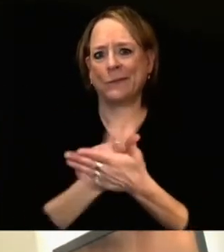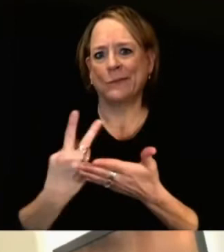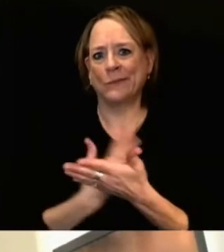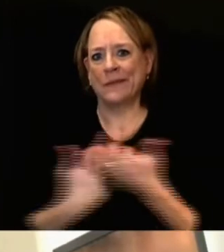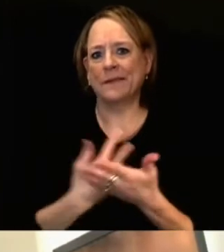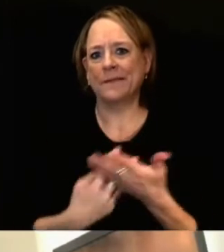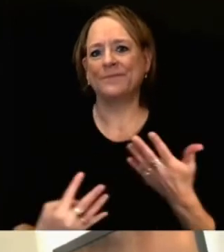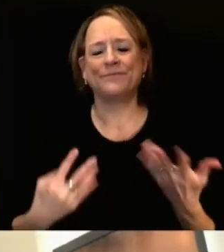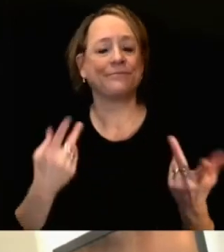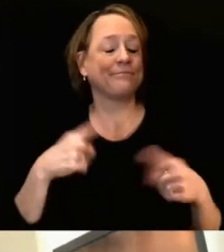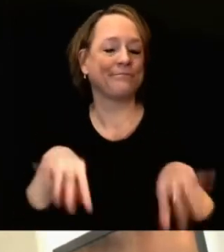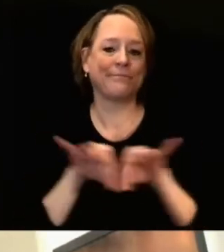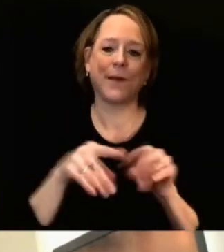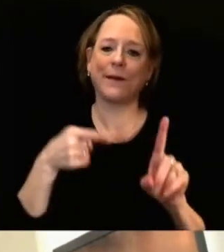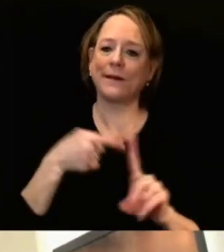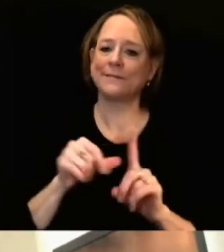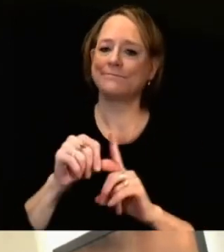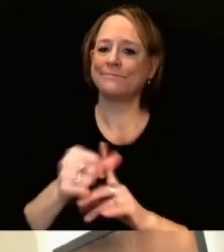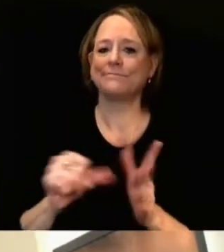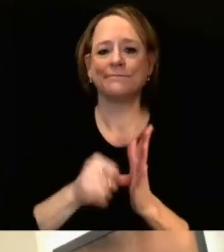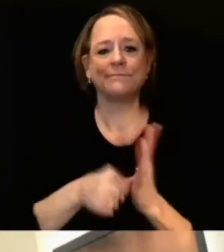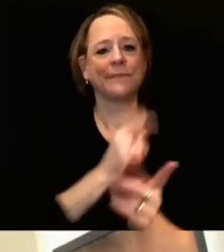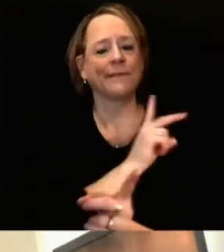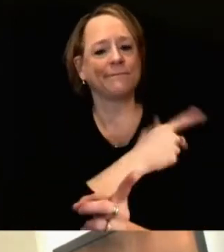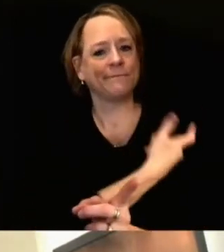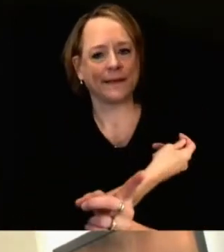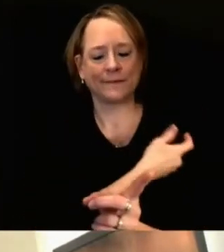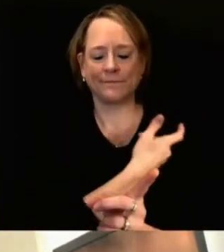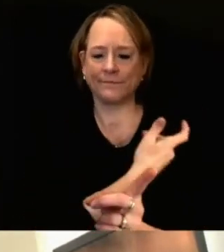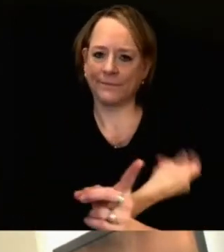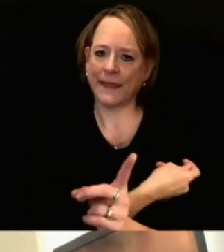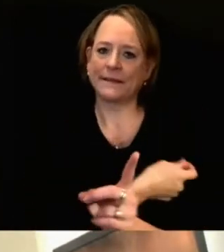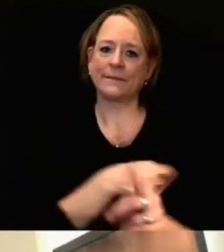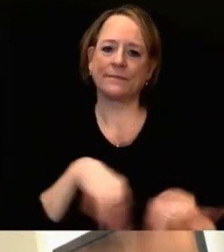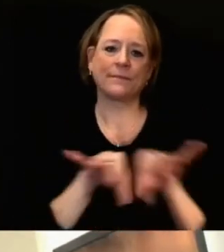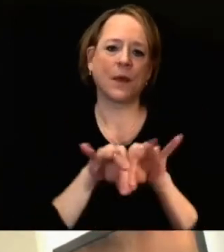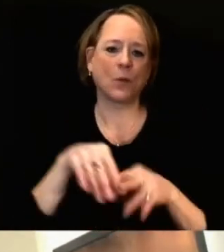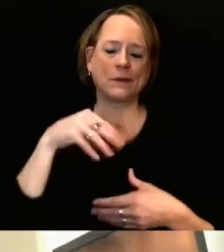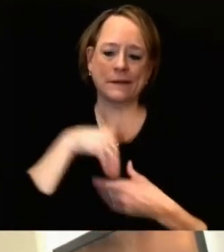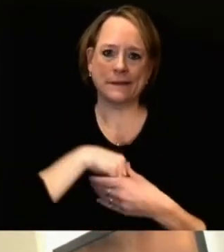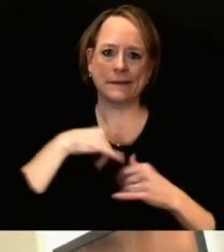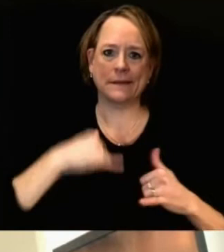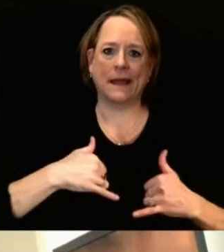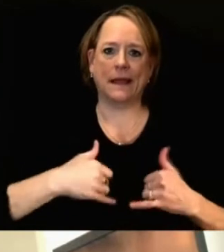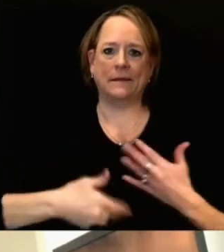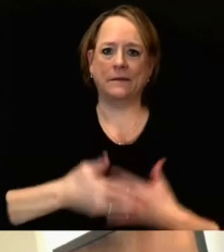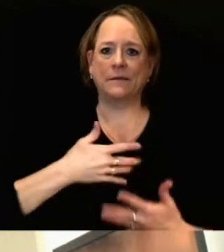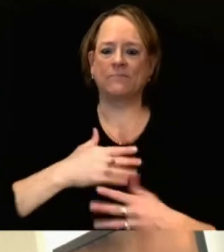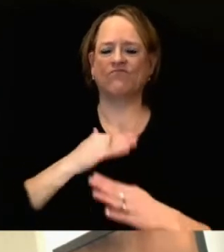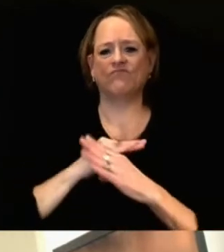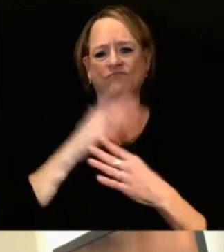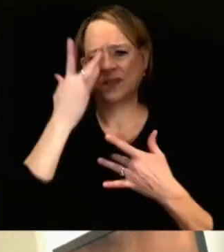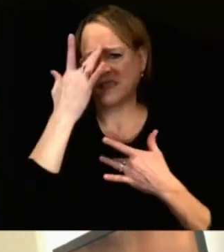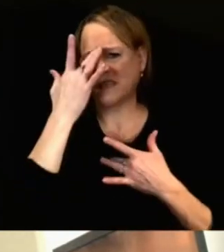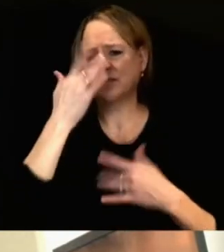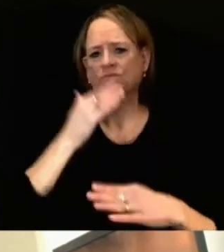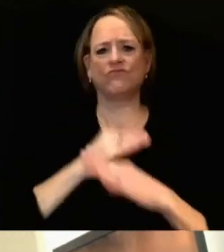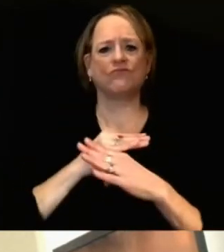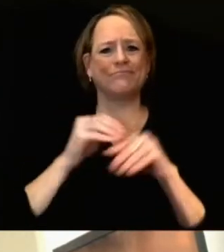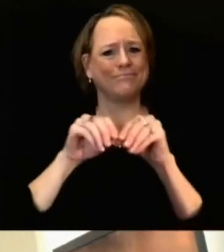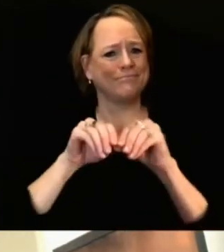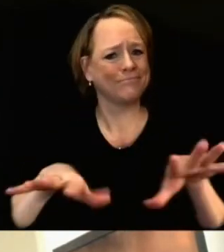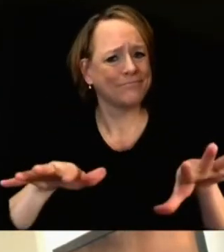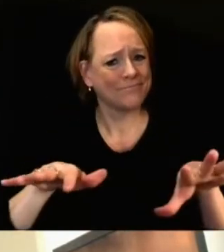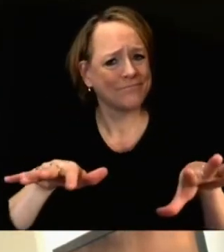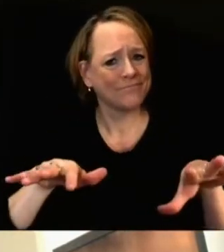preventing COVID-19. Preventing a disease is always better than getting a disease and then having to treat it. But they're very important tools